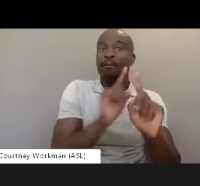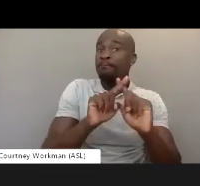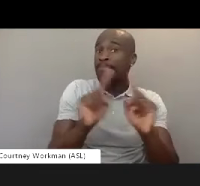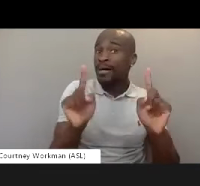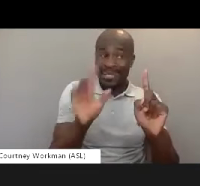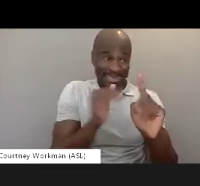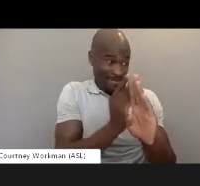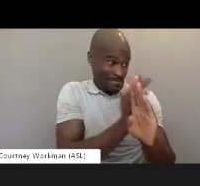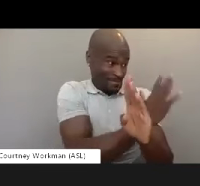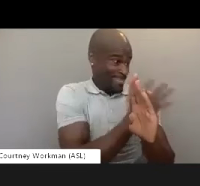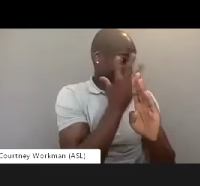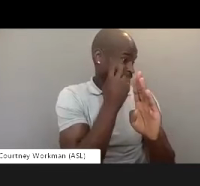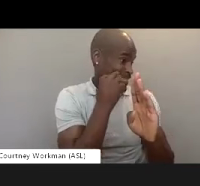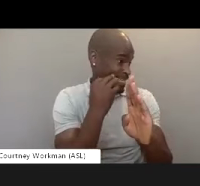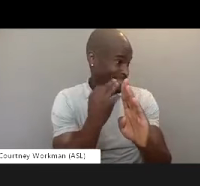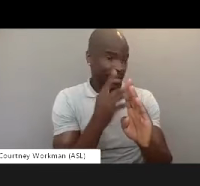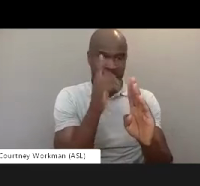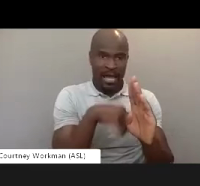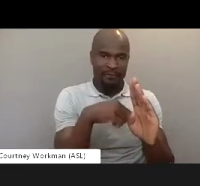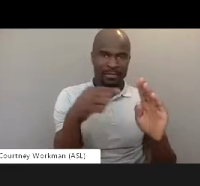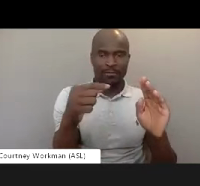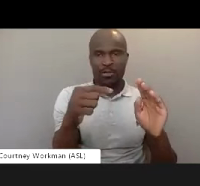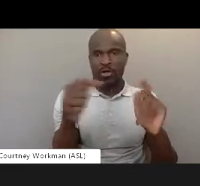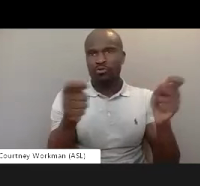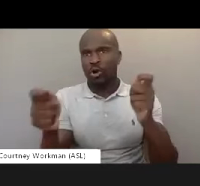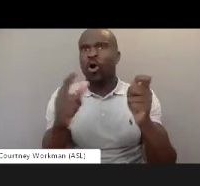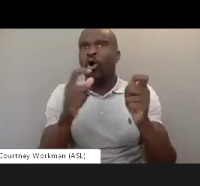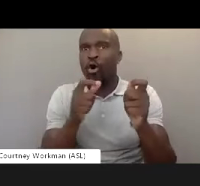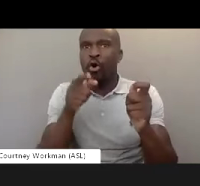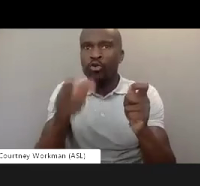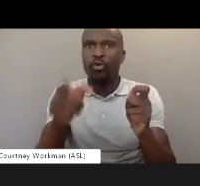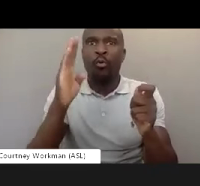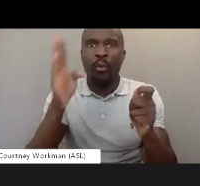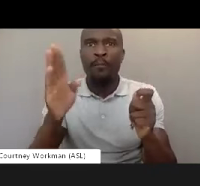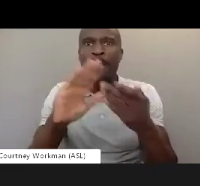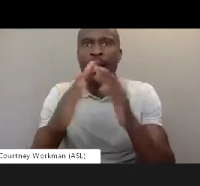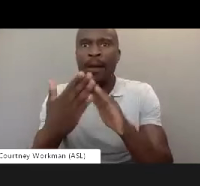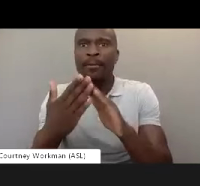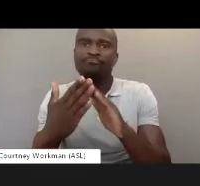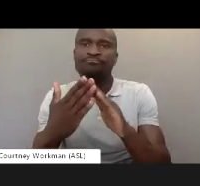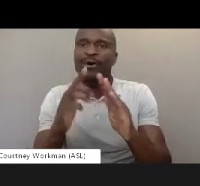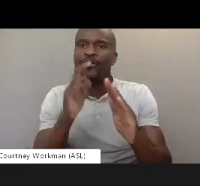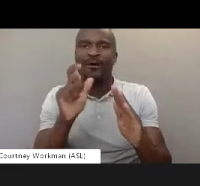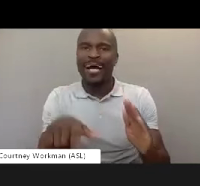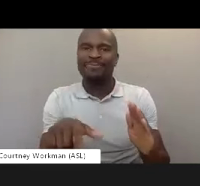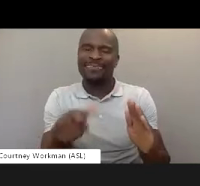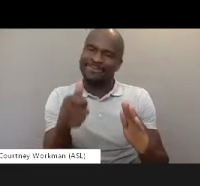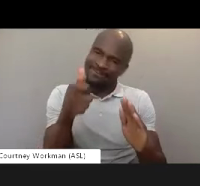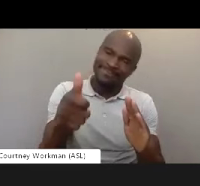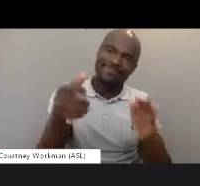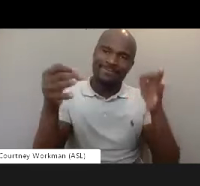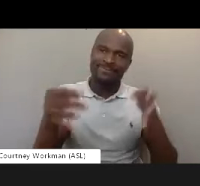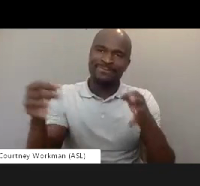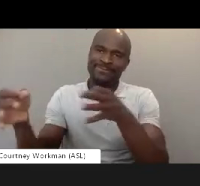So how do we work through to really take that forward trajectory, into having a good, high quality life